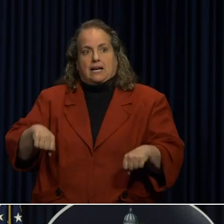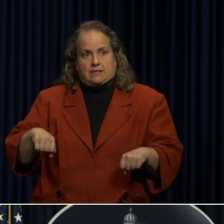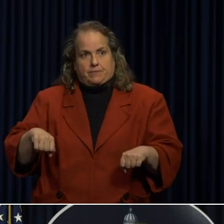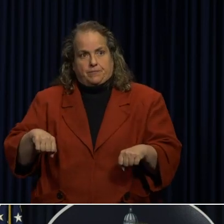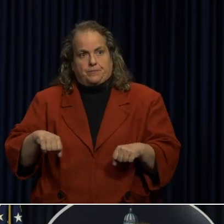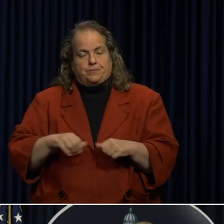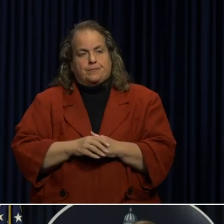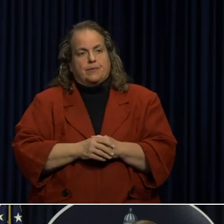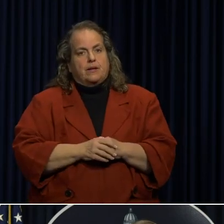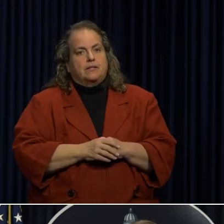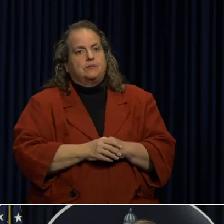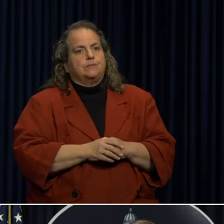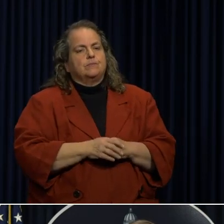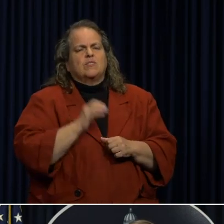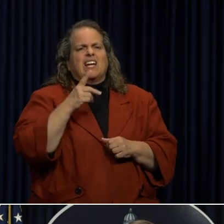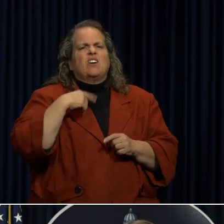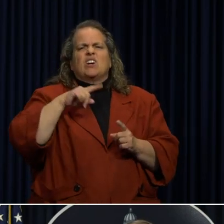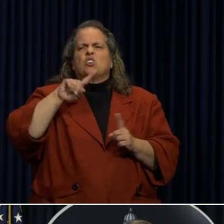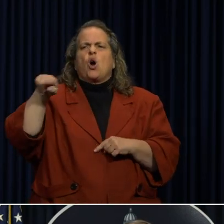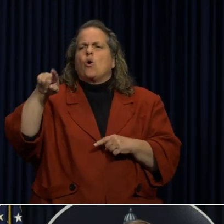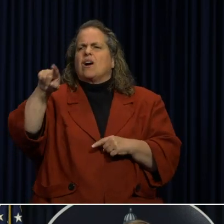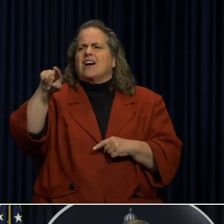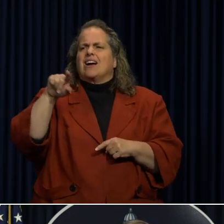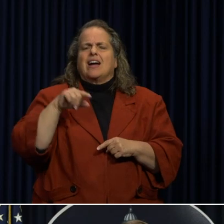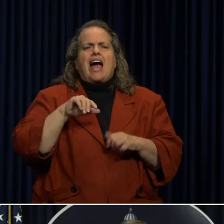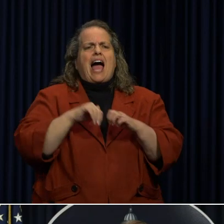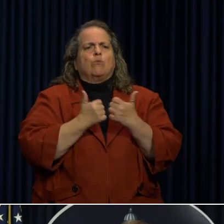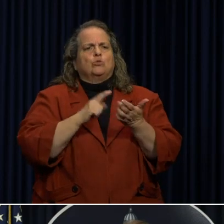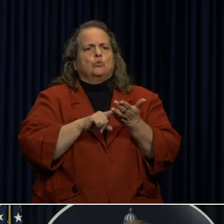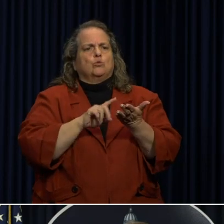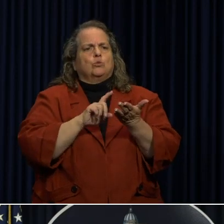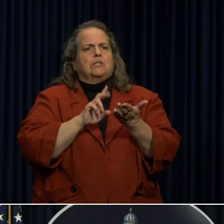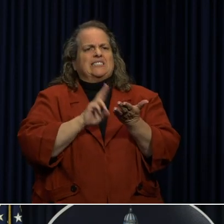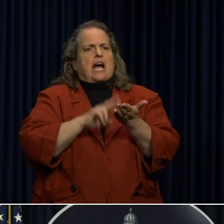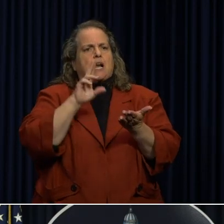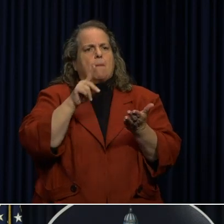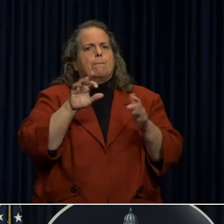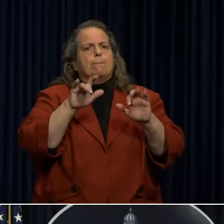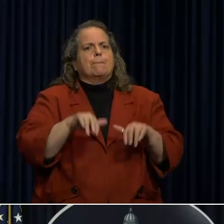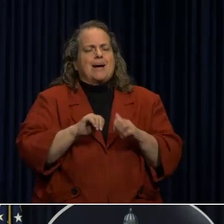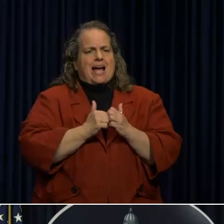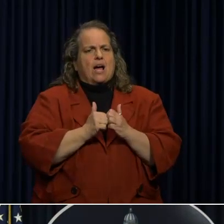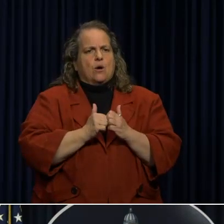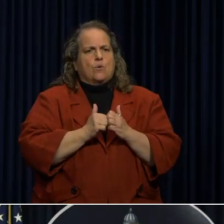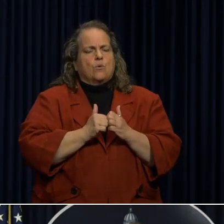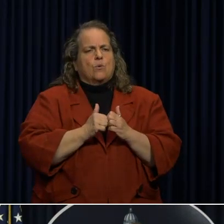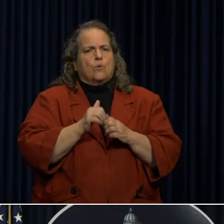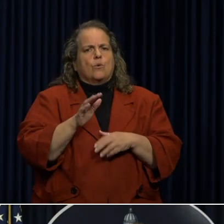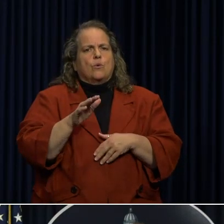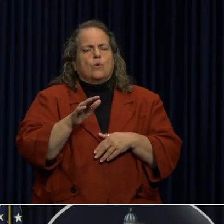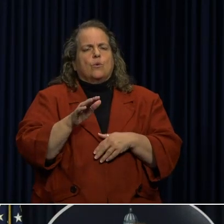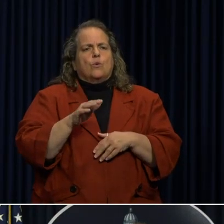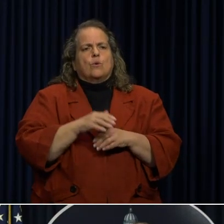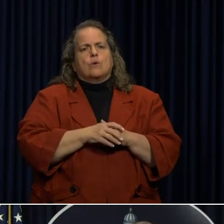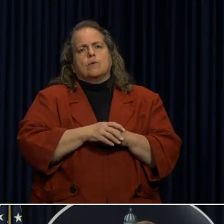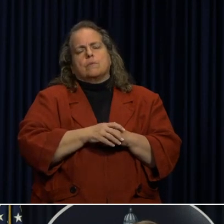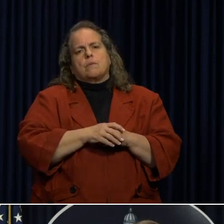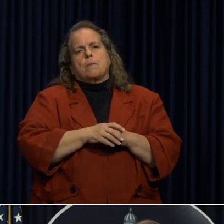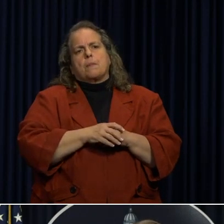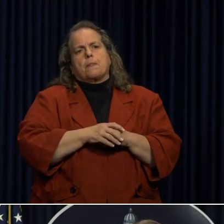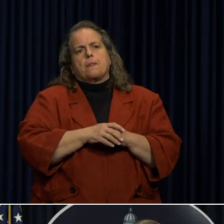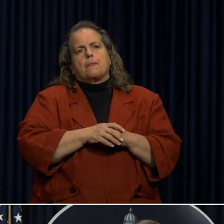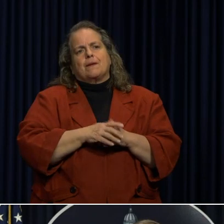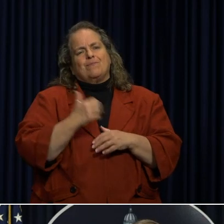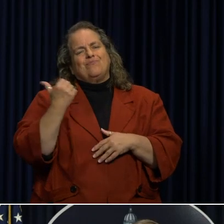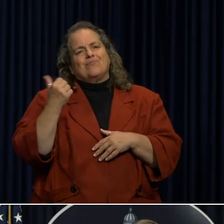Can we go to the how to sign up and put that up for just a little bit? This is